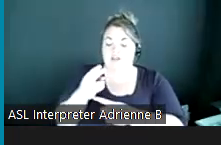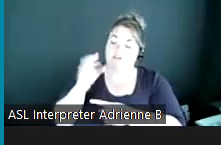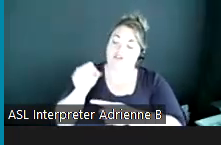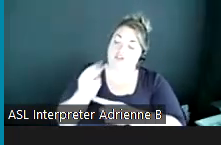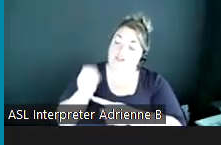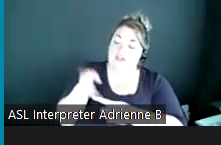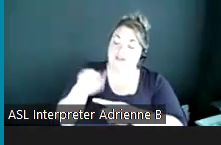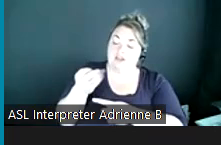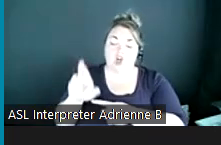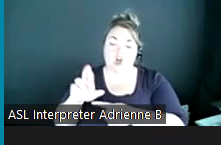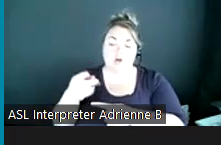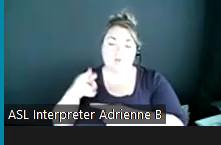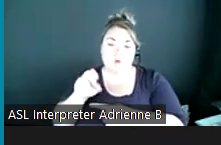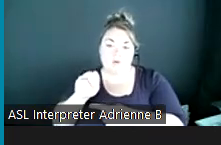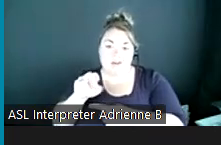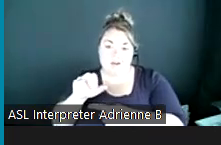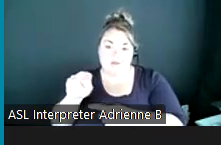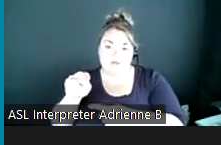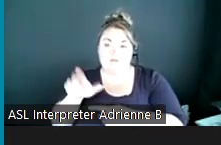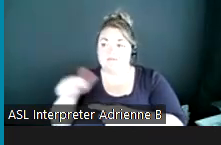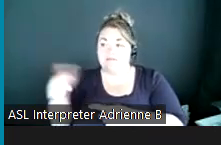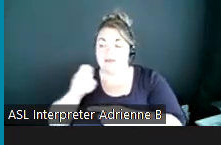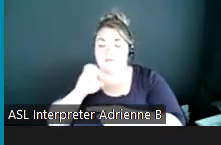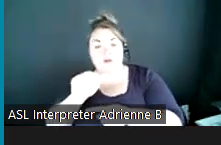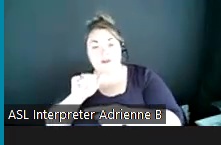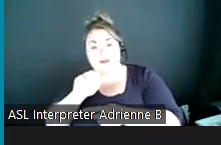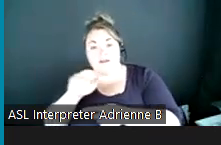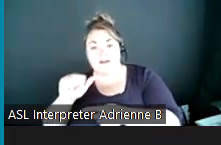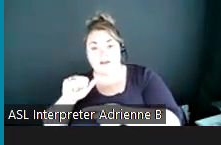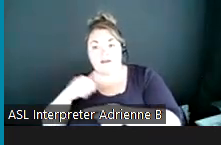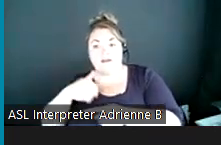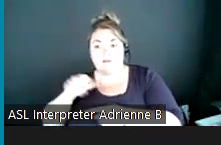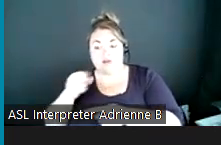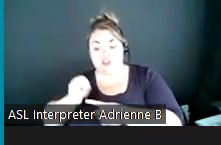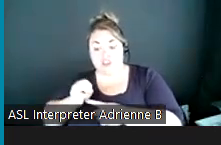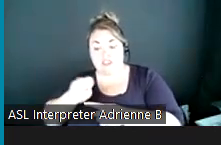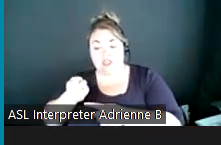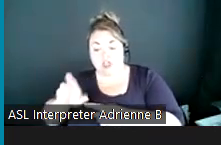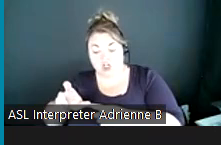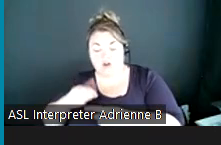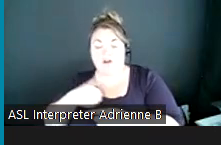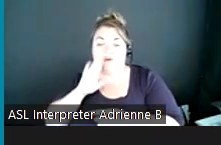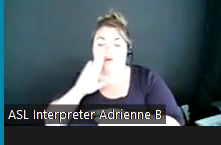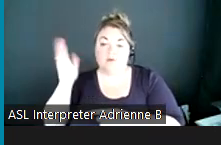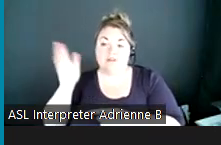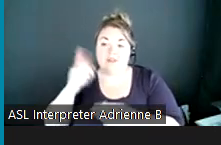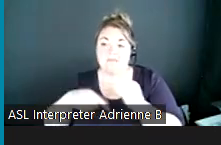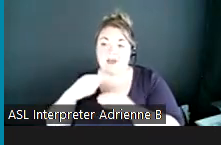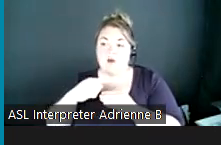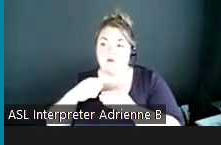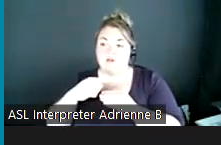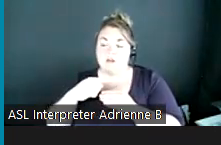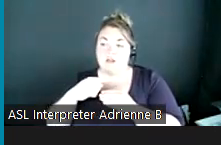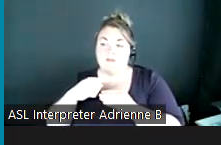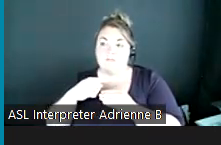Thank you, Victoria, and good morning, everybody. My name is Mariana Sears. My pronouns are she, her, and I will be presenting a little bit of information